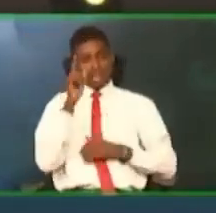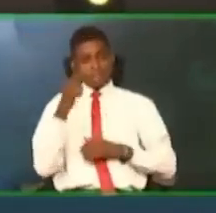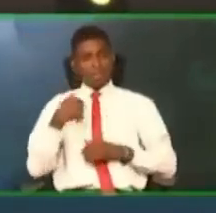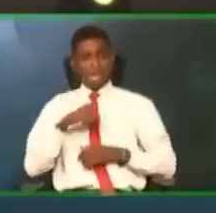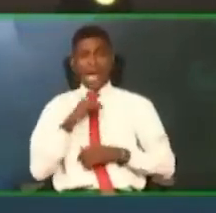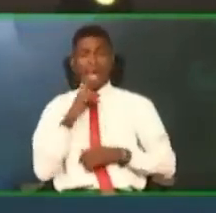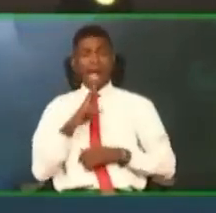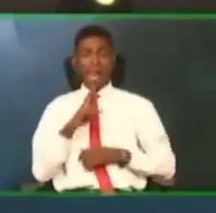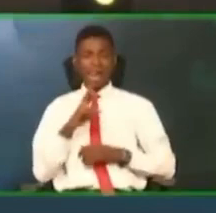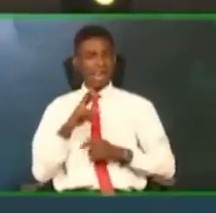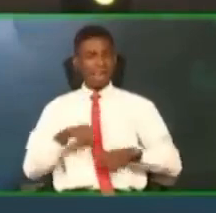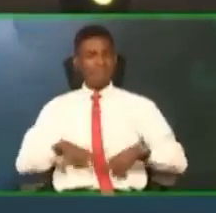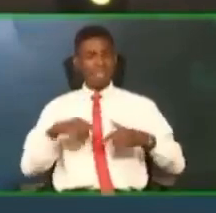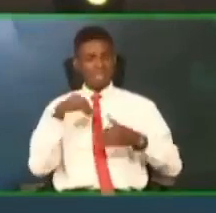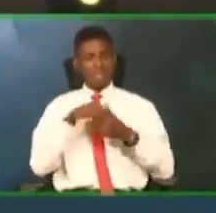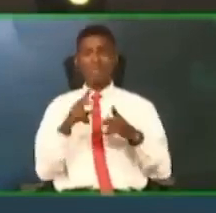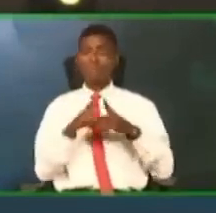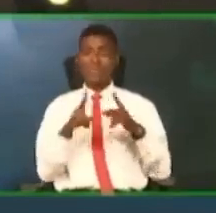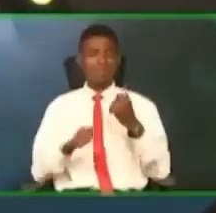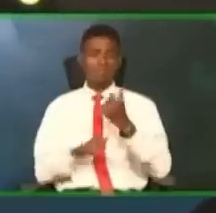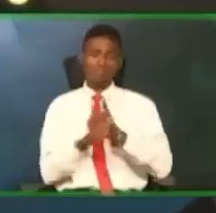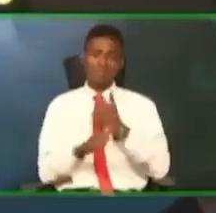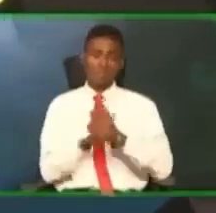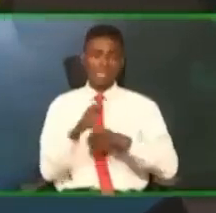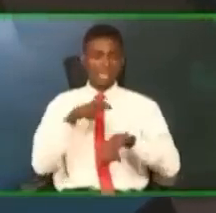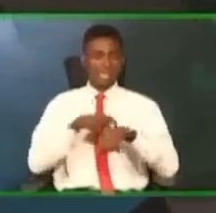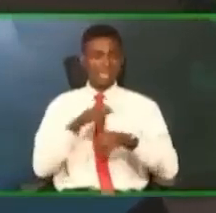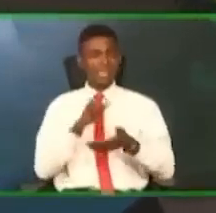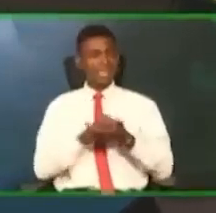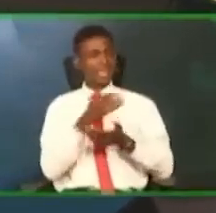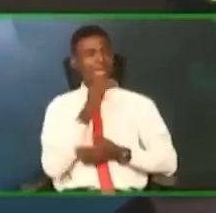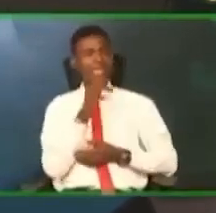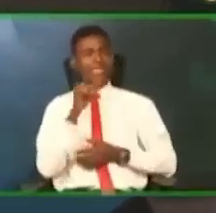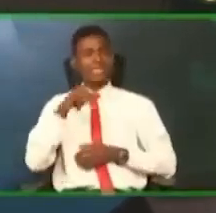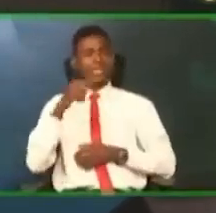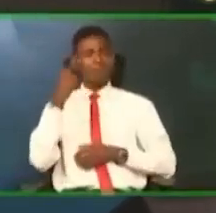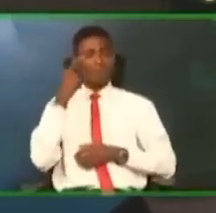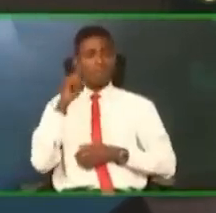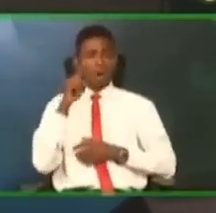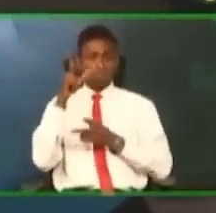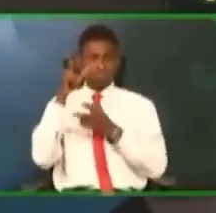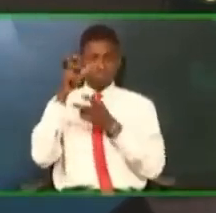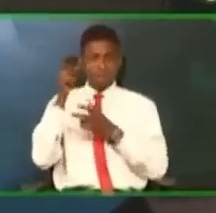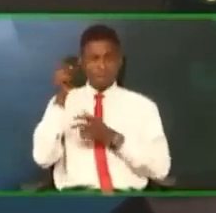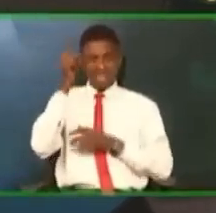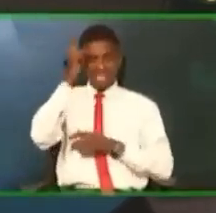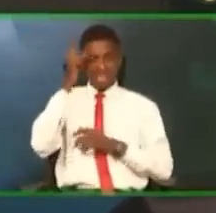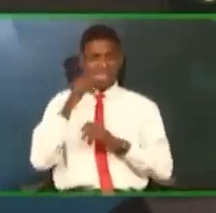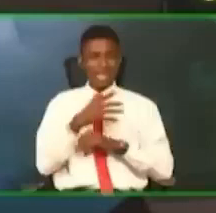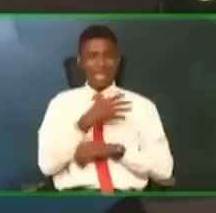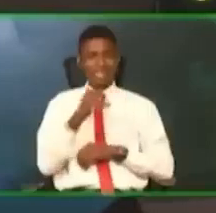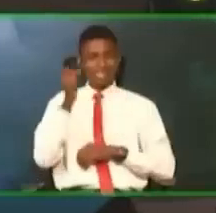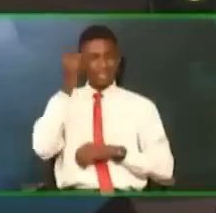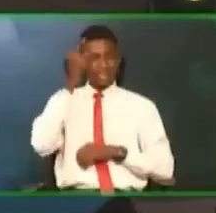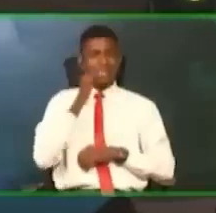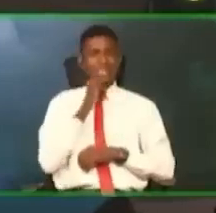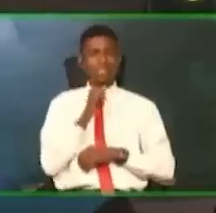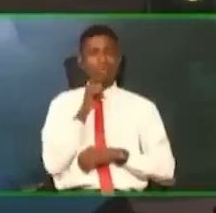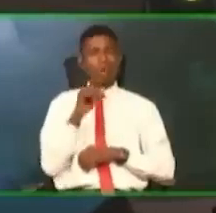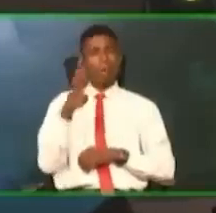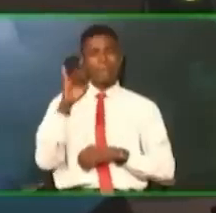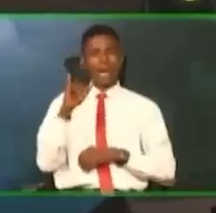perilous times where there is a heightened need for discernment. And discernment is not by